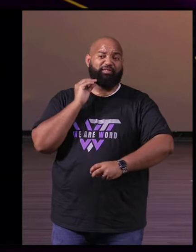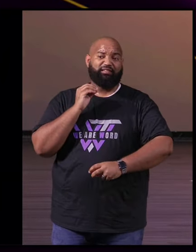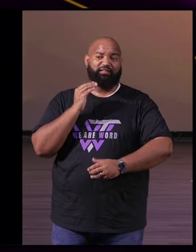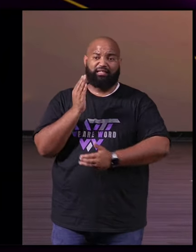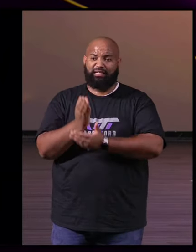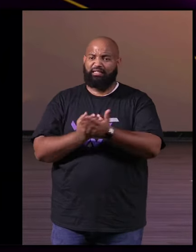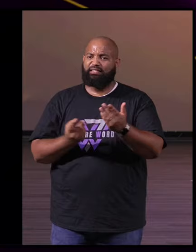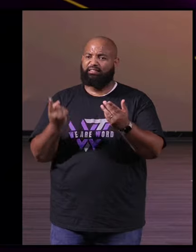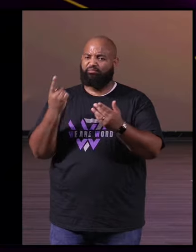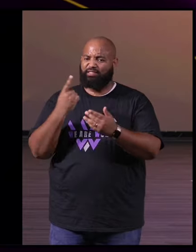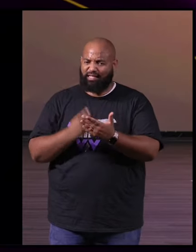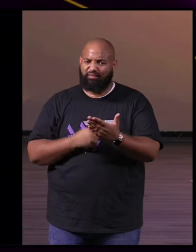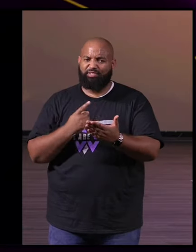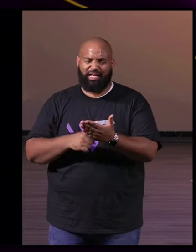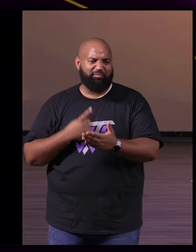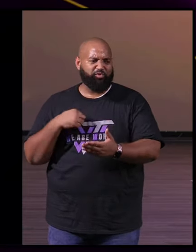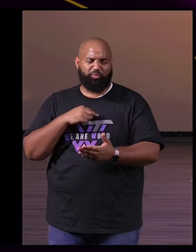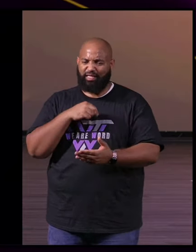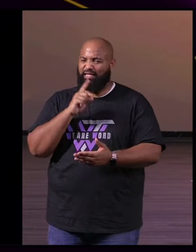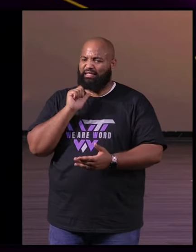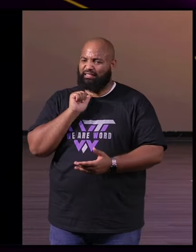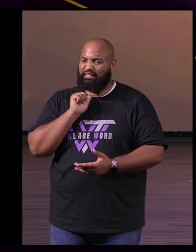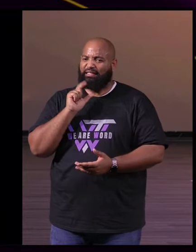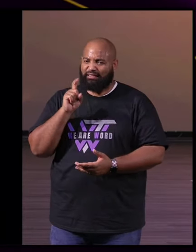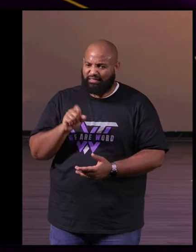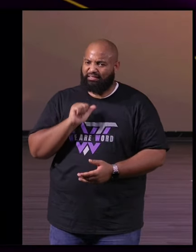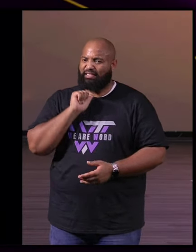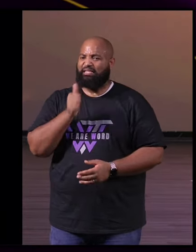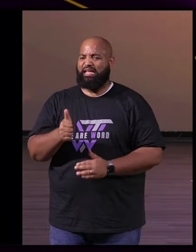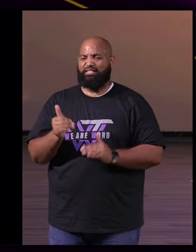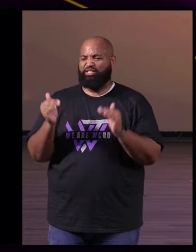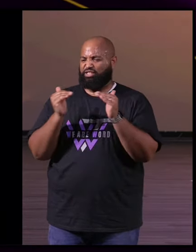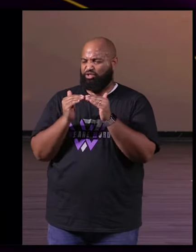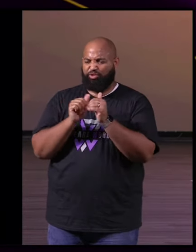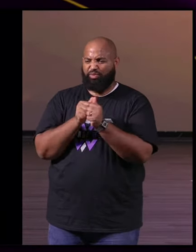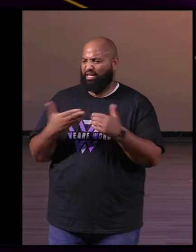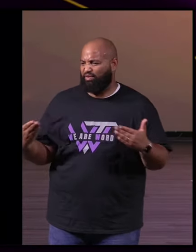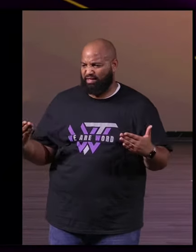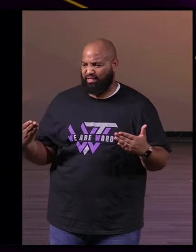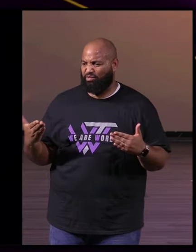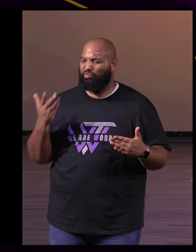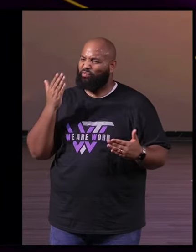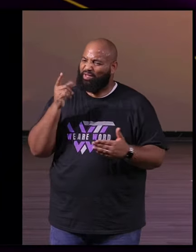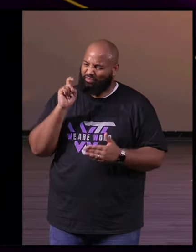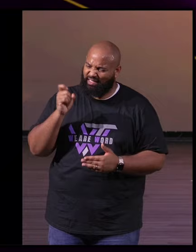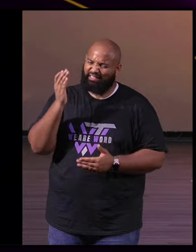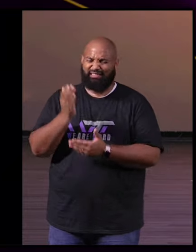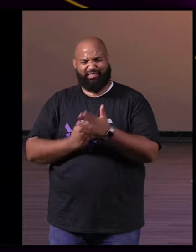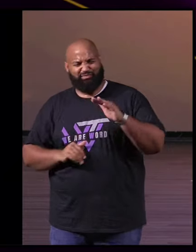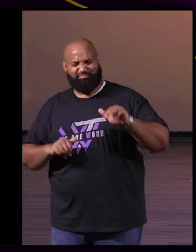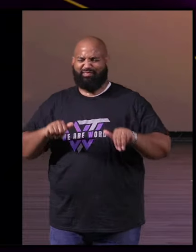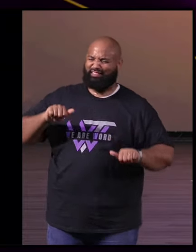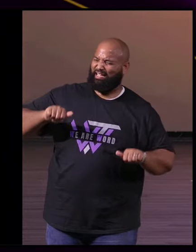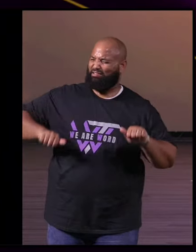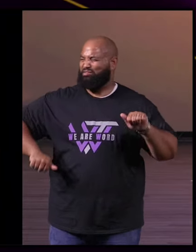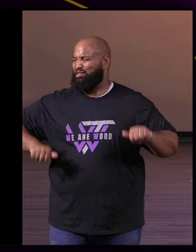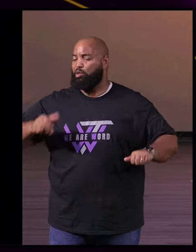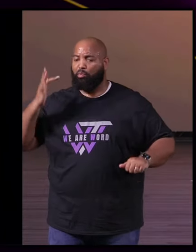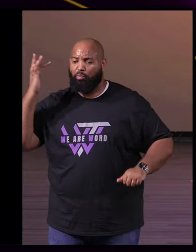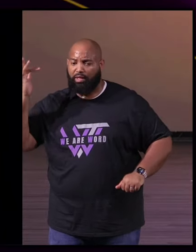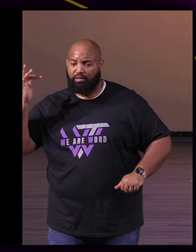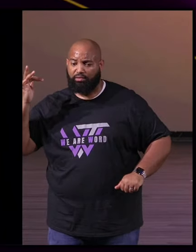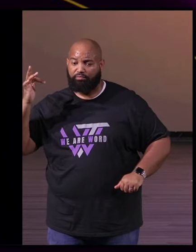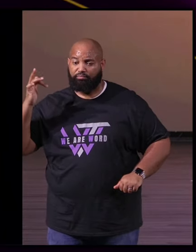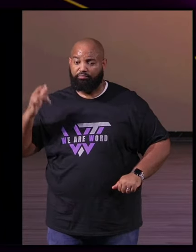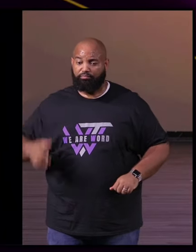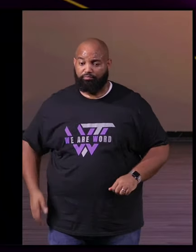disagreeing. We need some days of disapproving. We need some days of doubting. Why? We